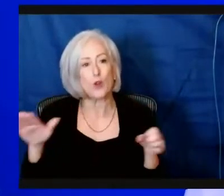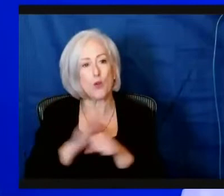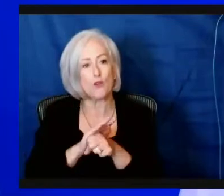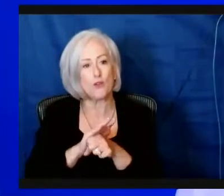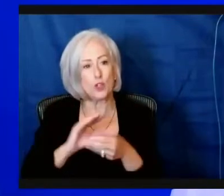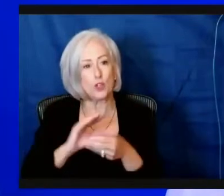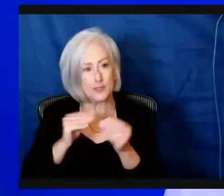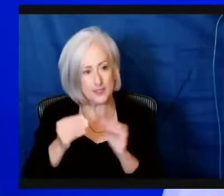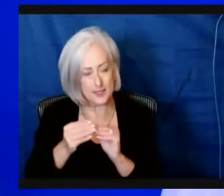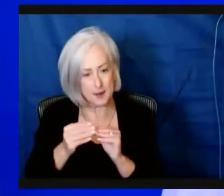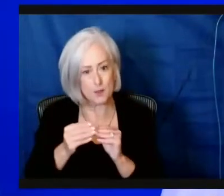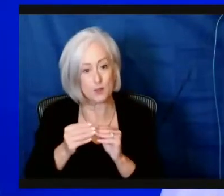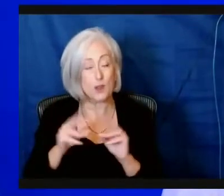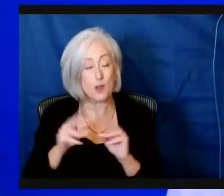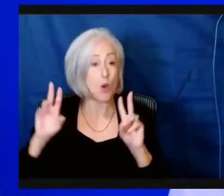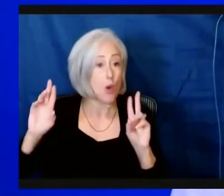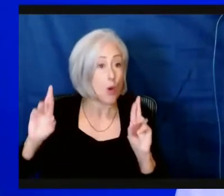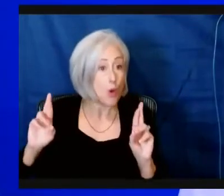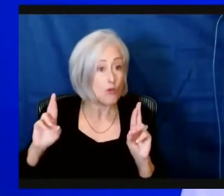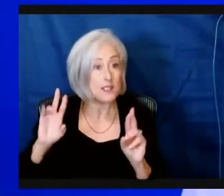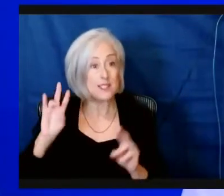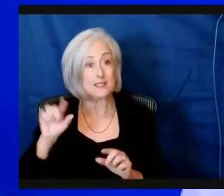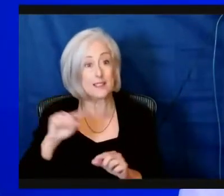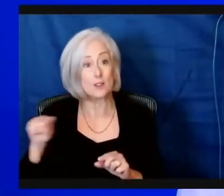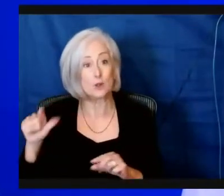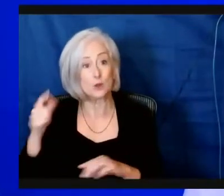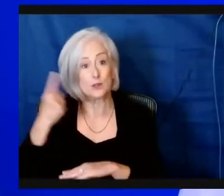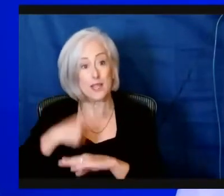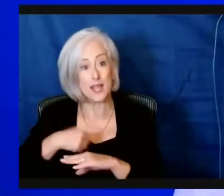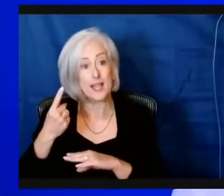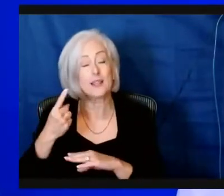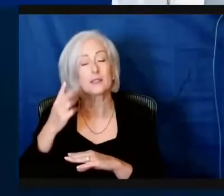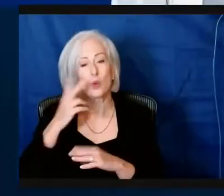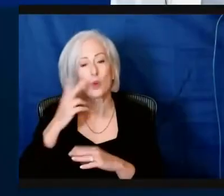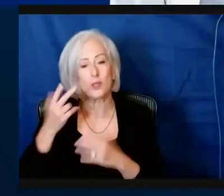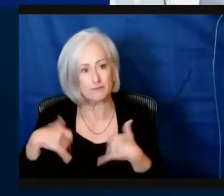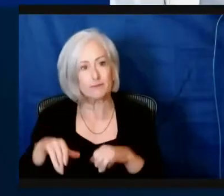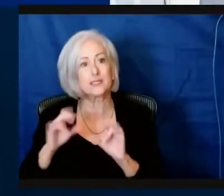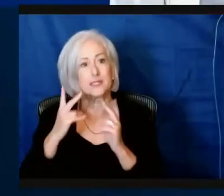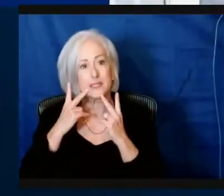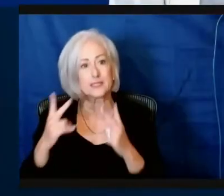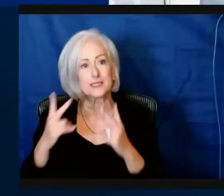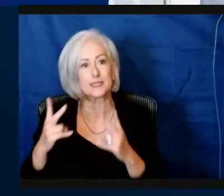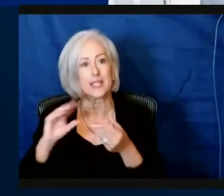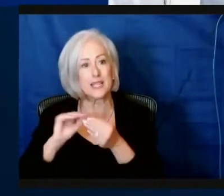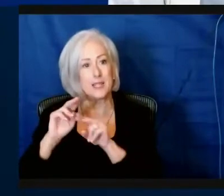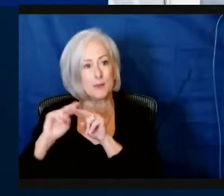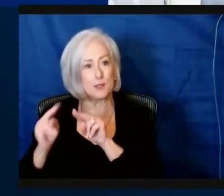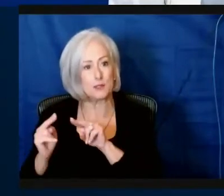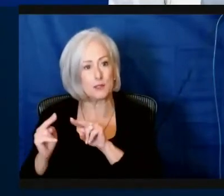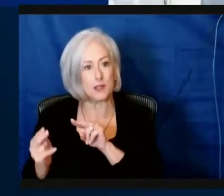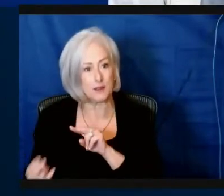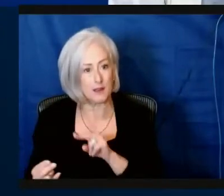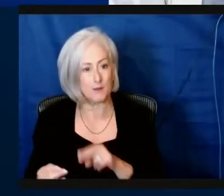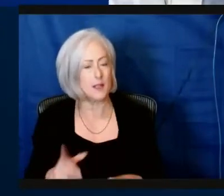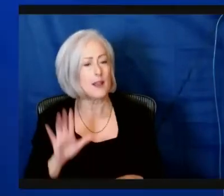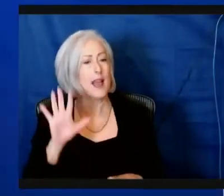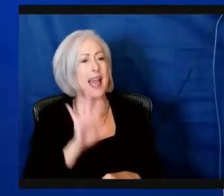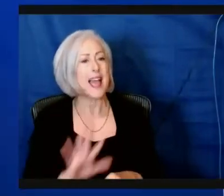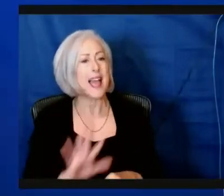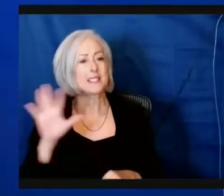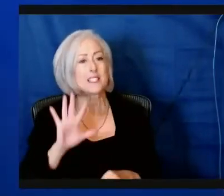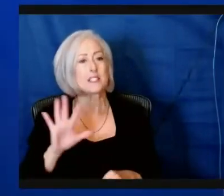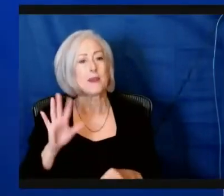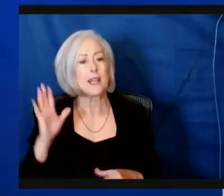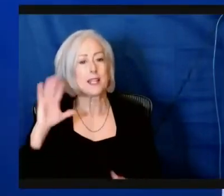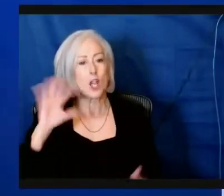trend going down as far as cases and especially hospitalizations. It's actually been estimated that the total number of cases are as high as the Delta